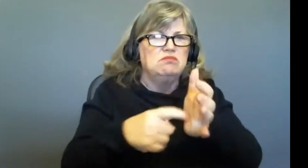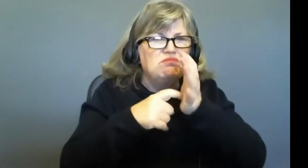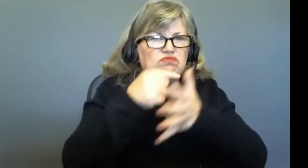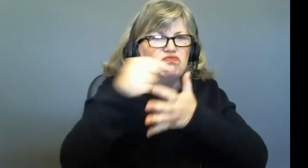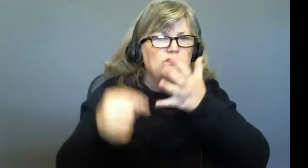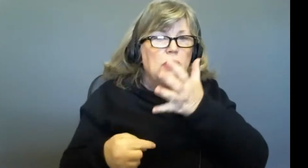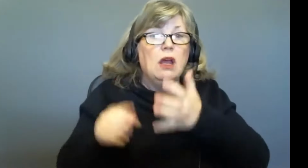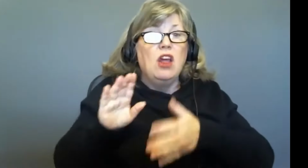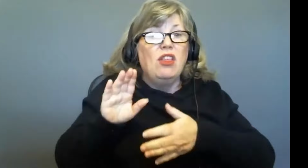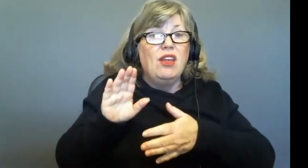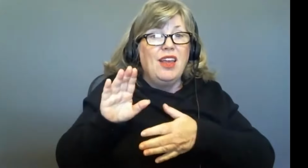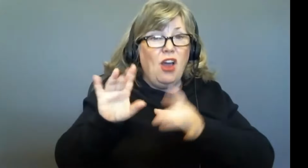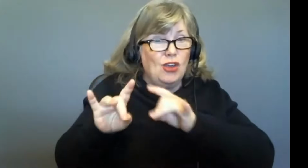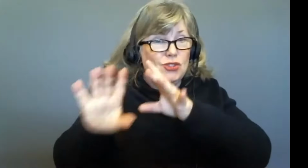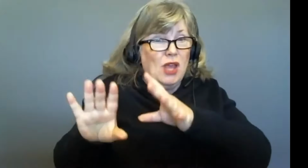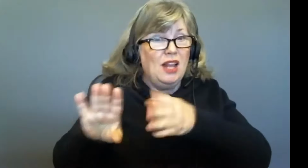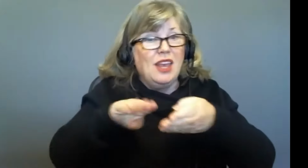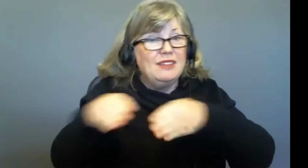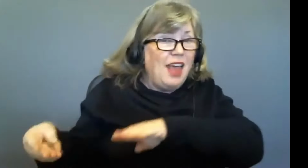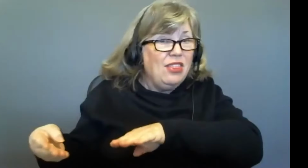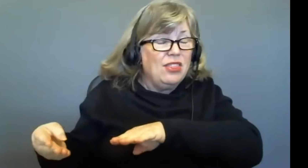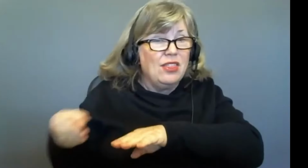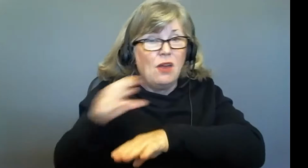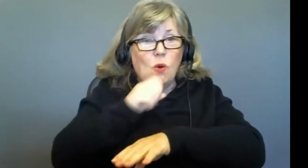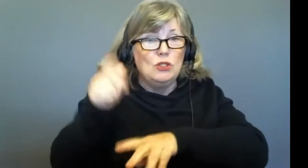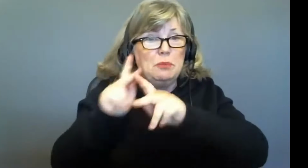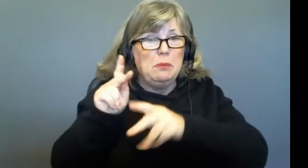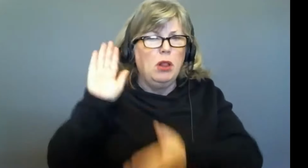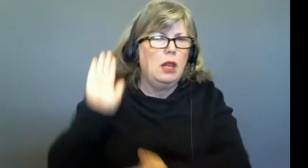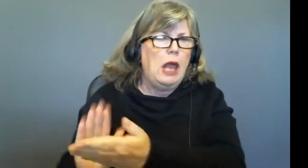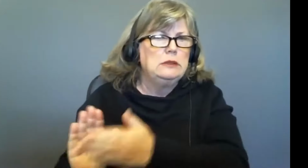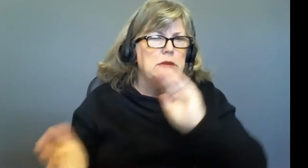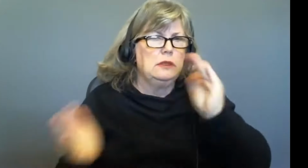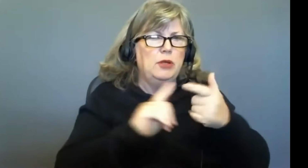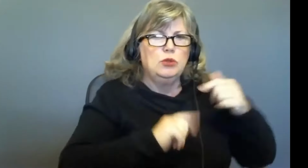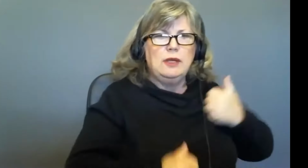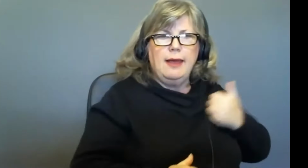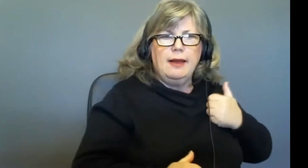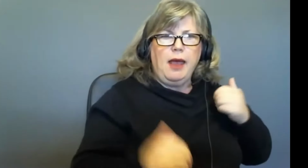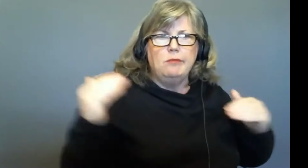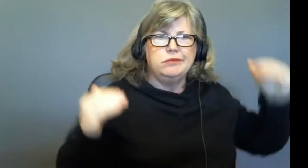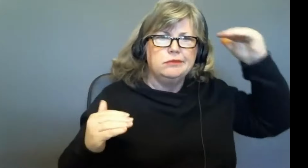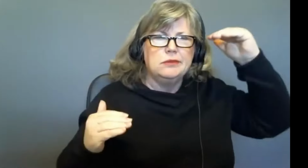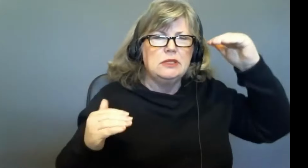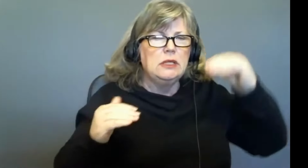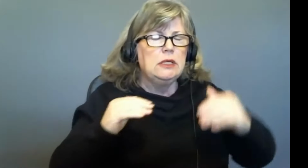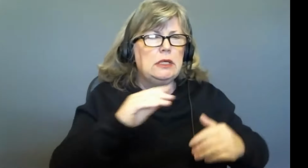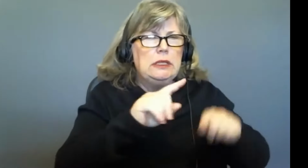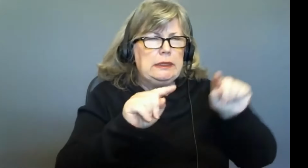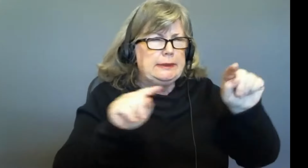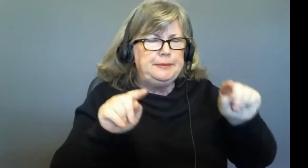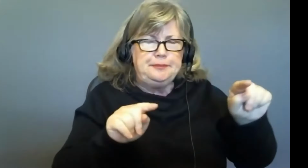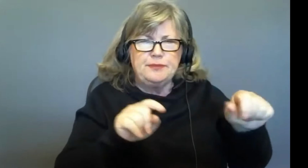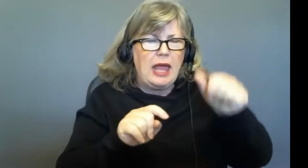less deaths, in their long-term care homes than we did. But Kieran raised a point earlier on, or it might have been Marie or Margaret, one of the